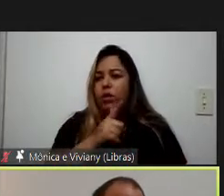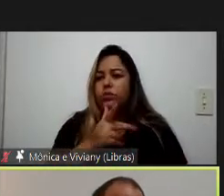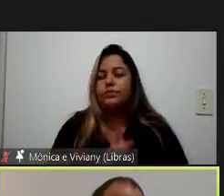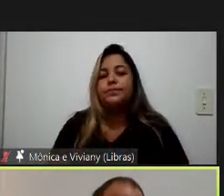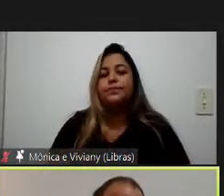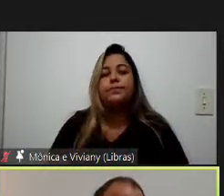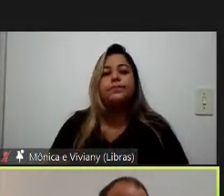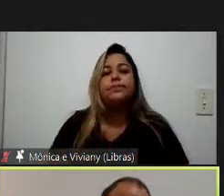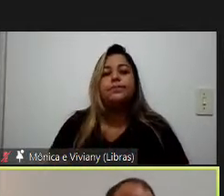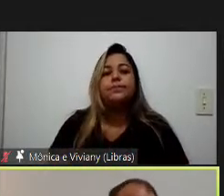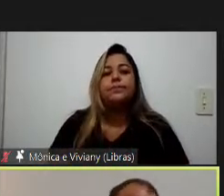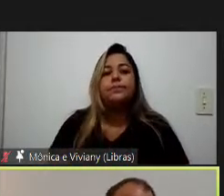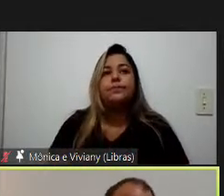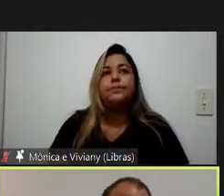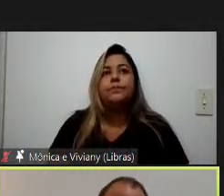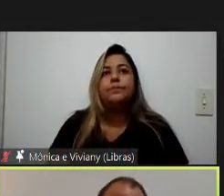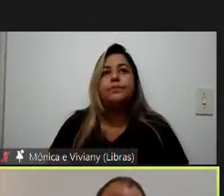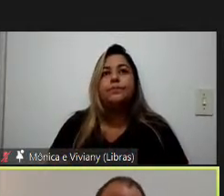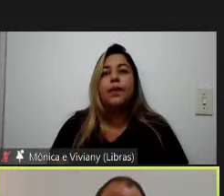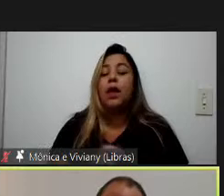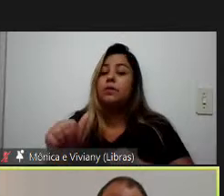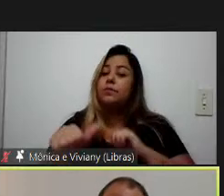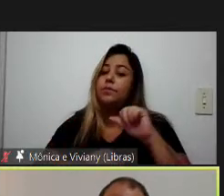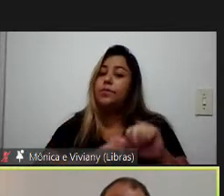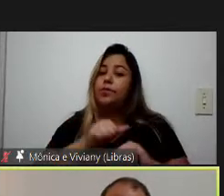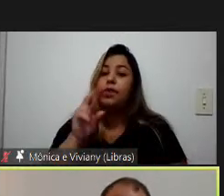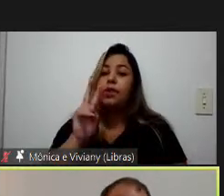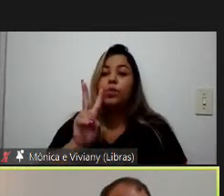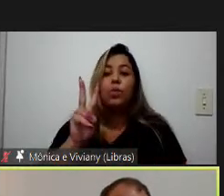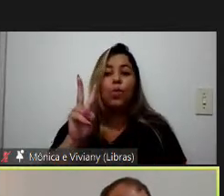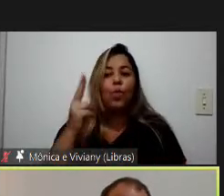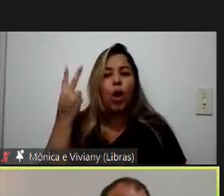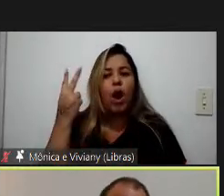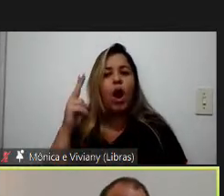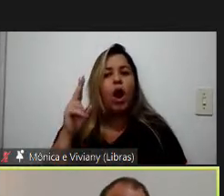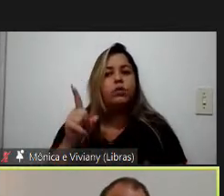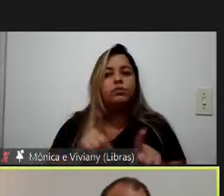And price changes through taxes and subsidies.